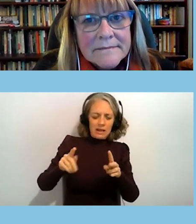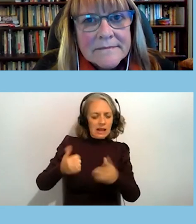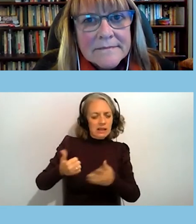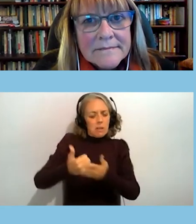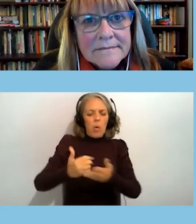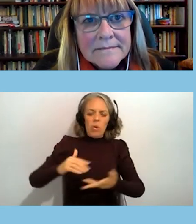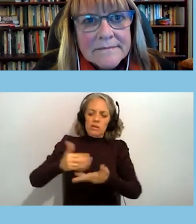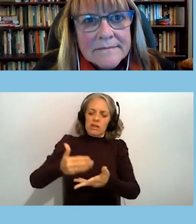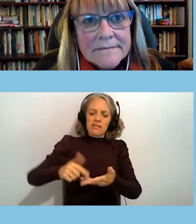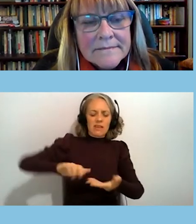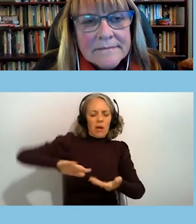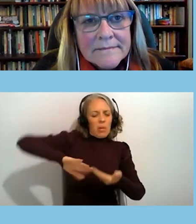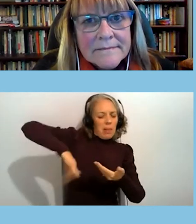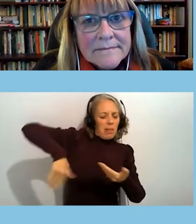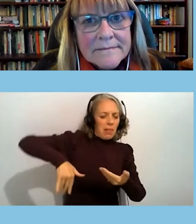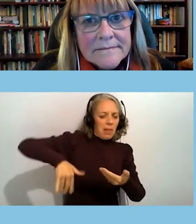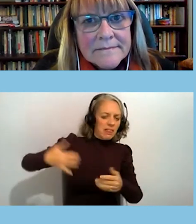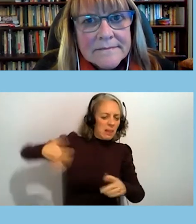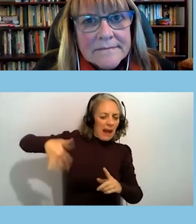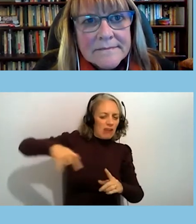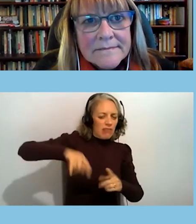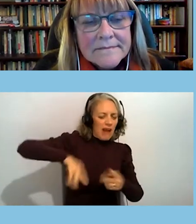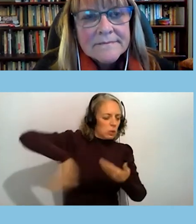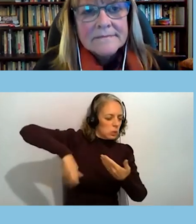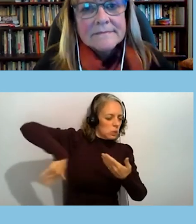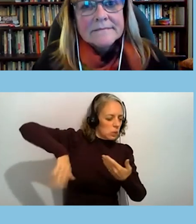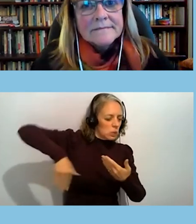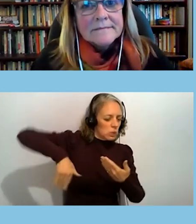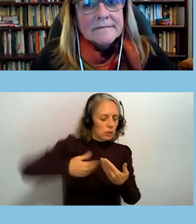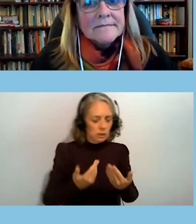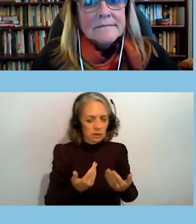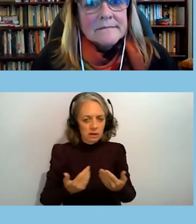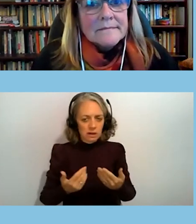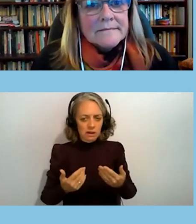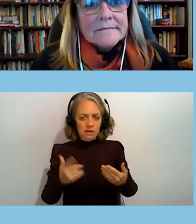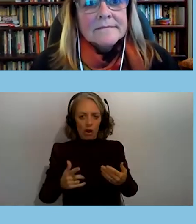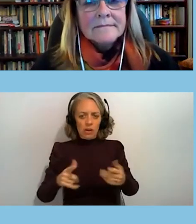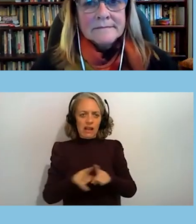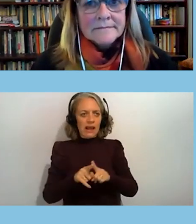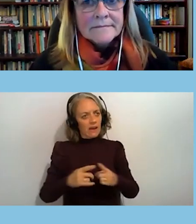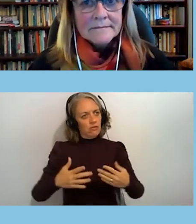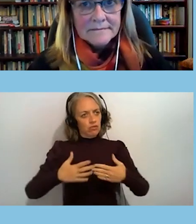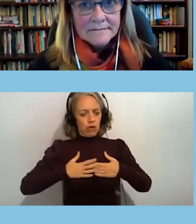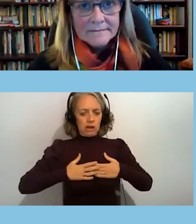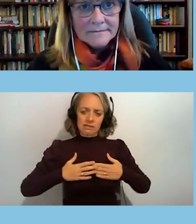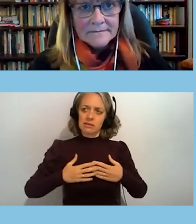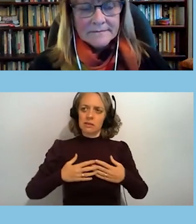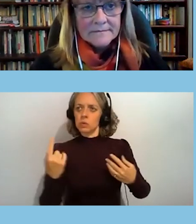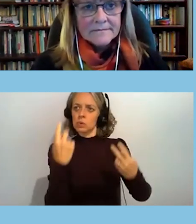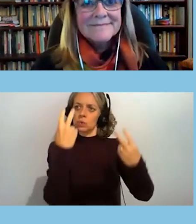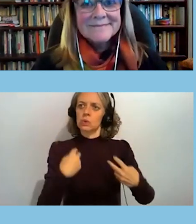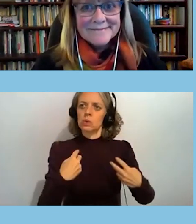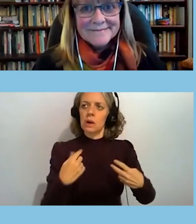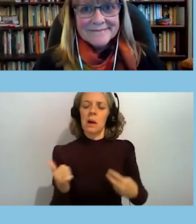then doing that, we kind of have this front stage, backstage. And I think the economy of